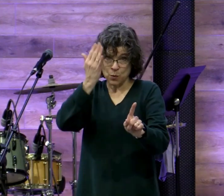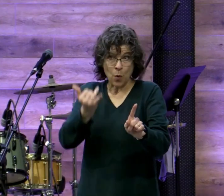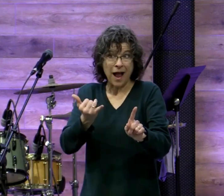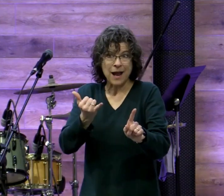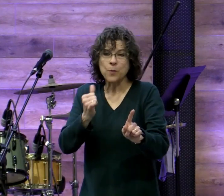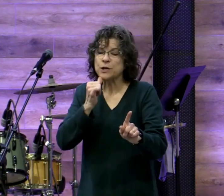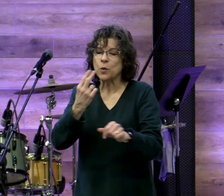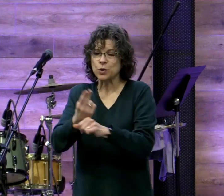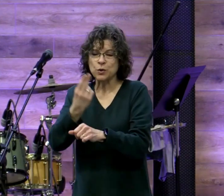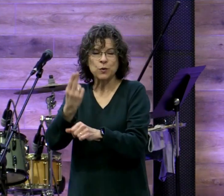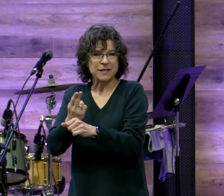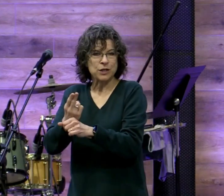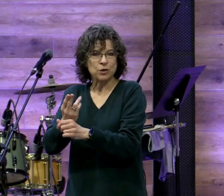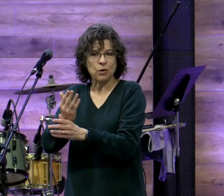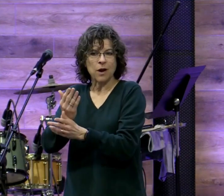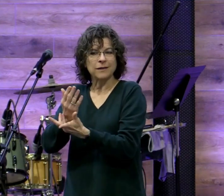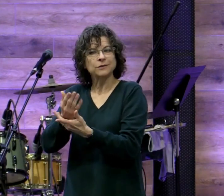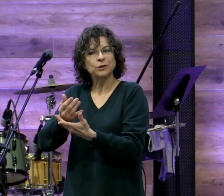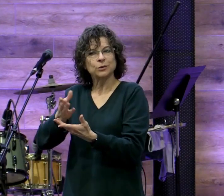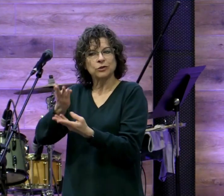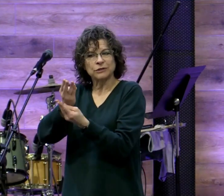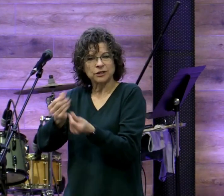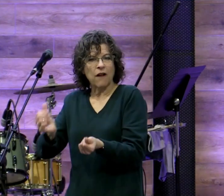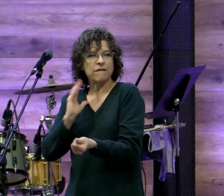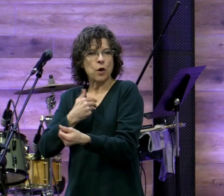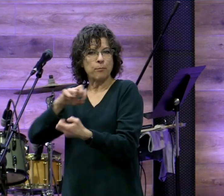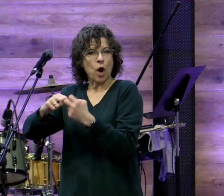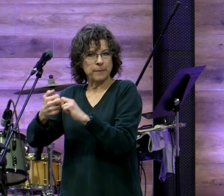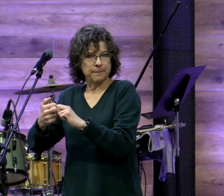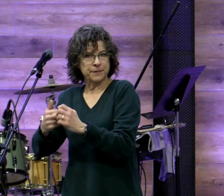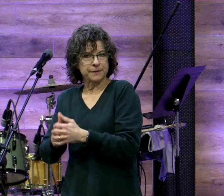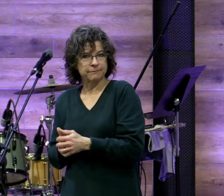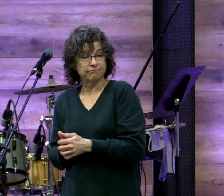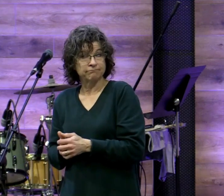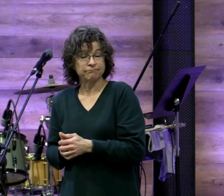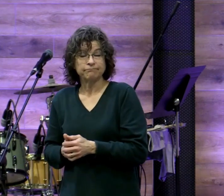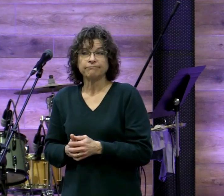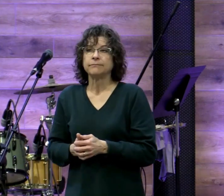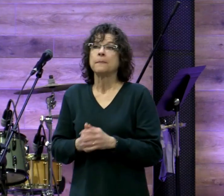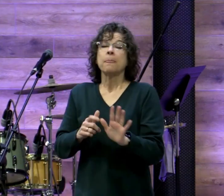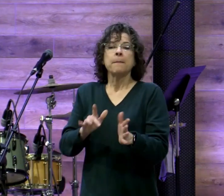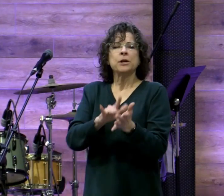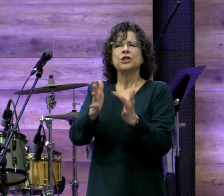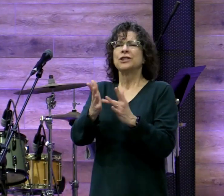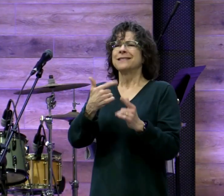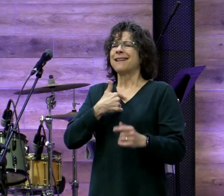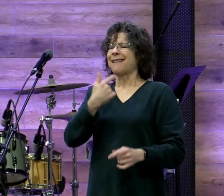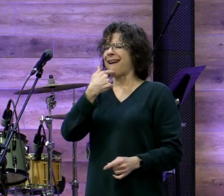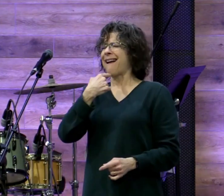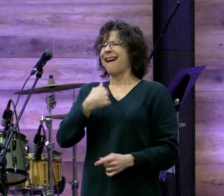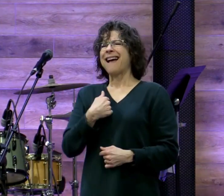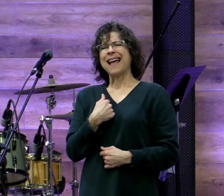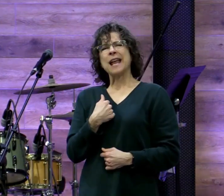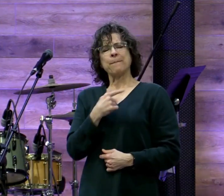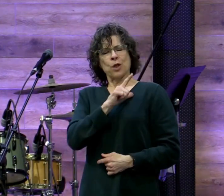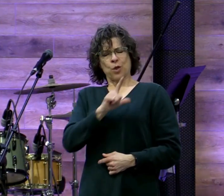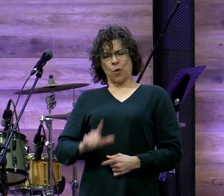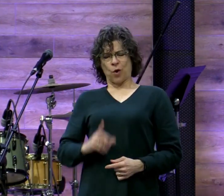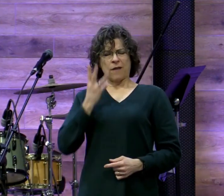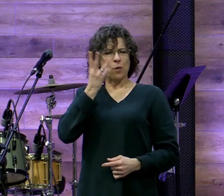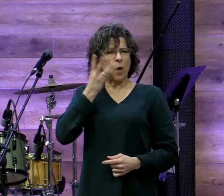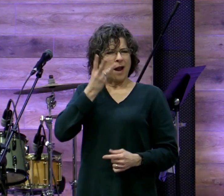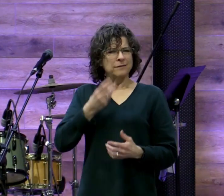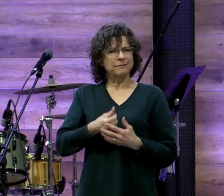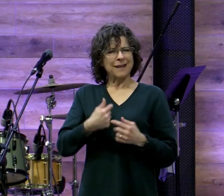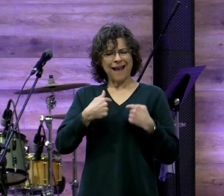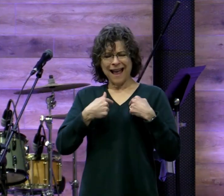your problems, because it amplifies where you're at. But Jesus says, I am the Lord of the wine. I am the true party. I am the one that you